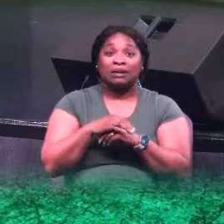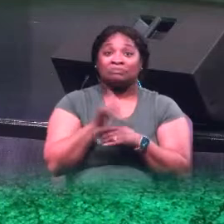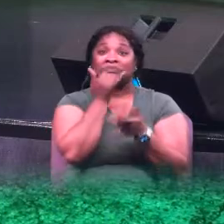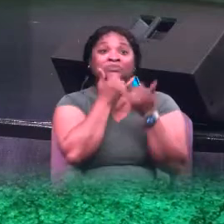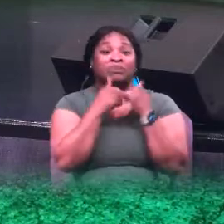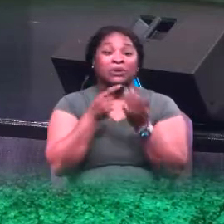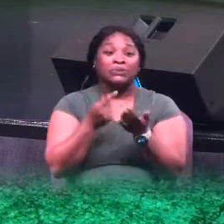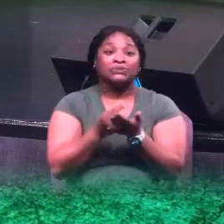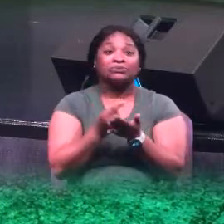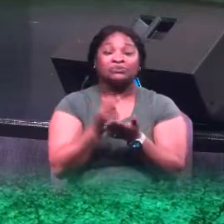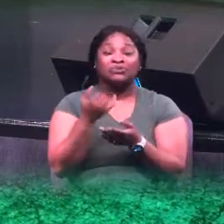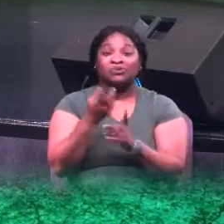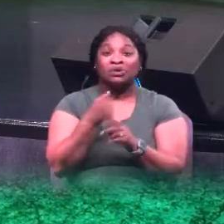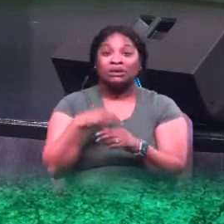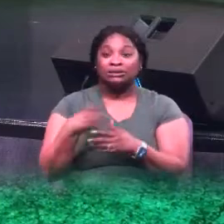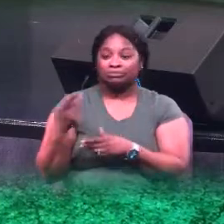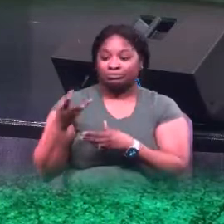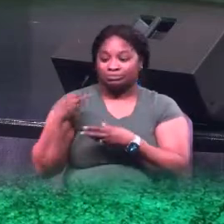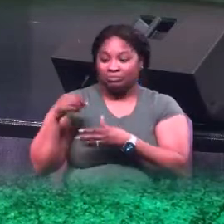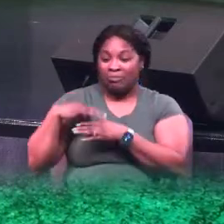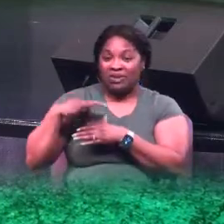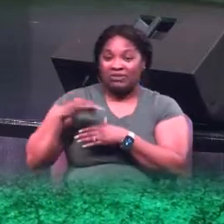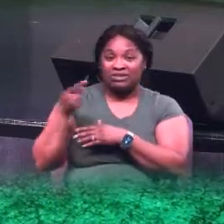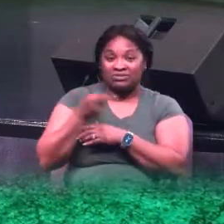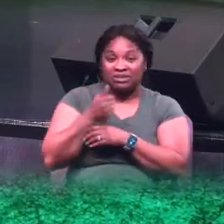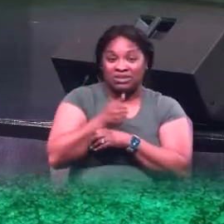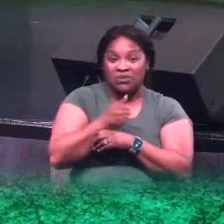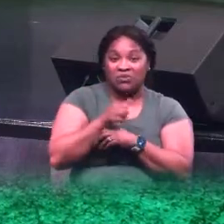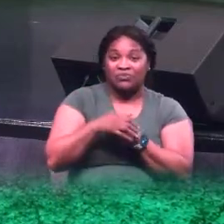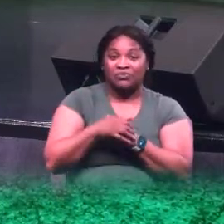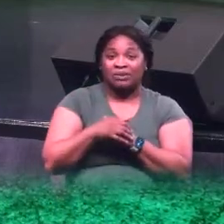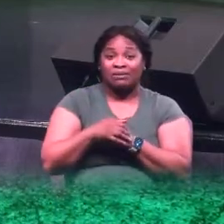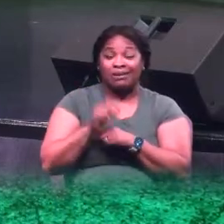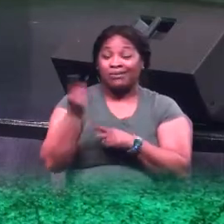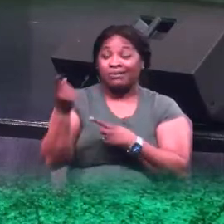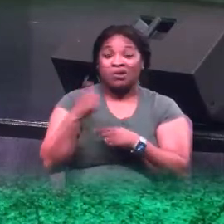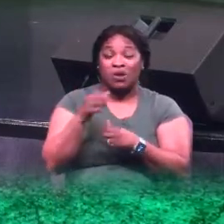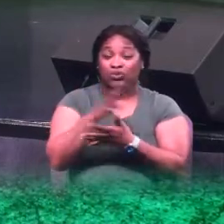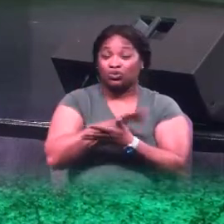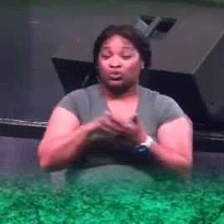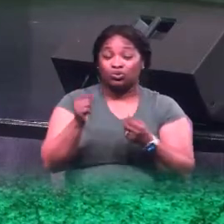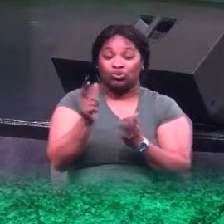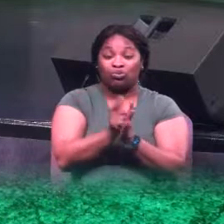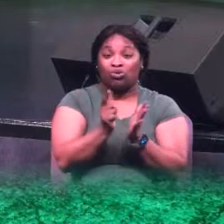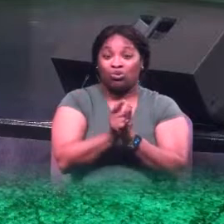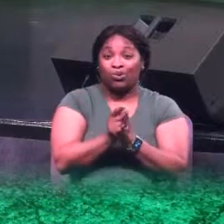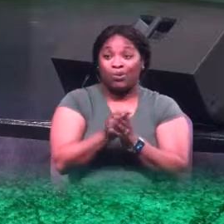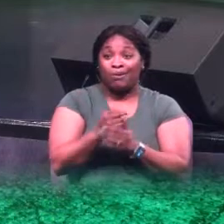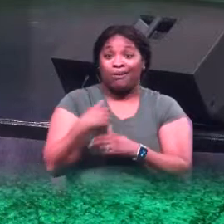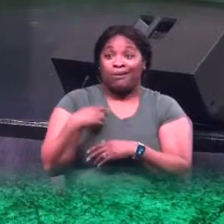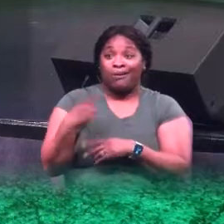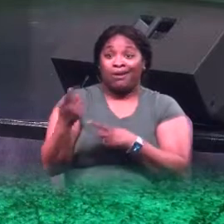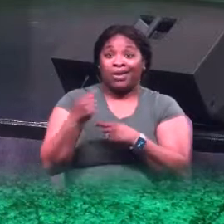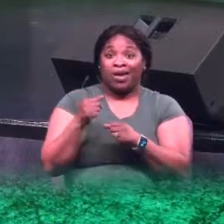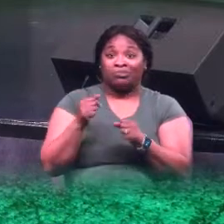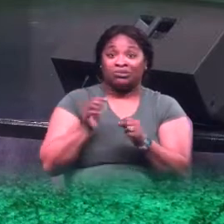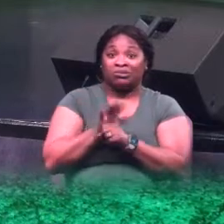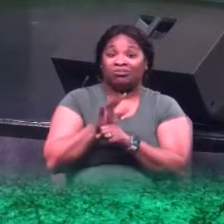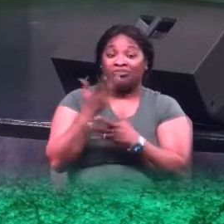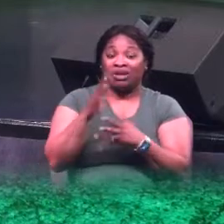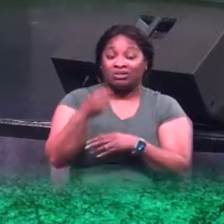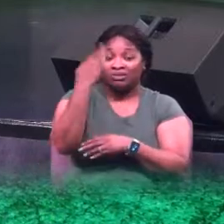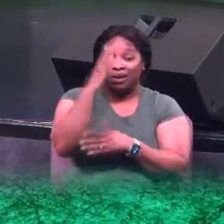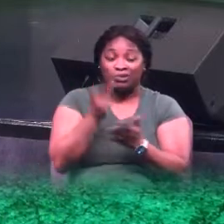Don't assume that I came to destroy the law or the prophets. I did not come to destroy. I came to fulfill God's